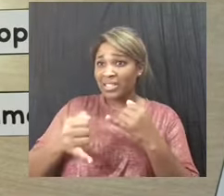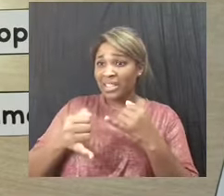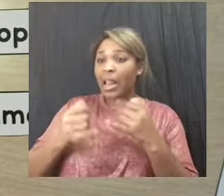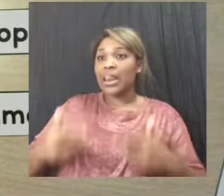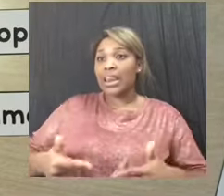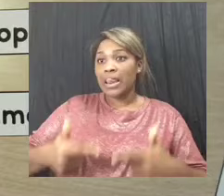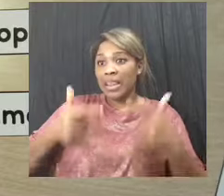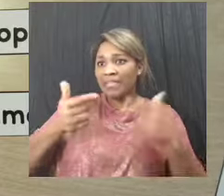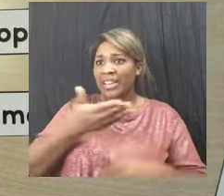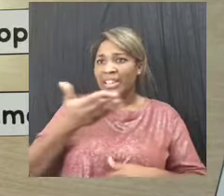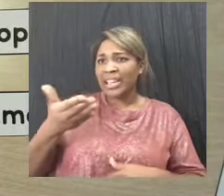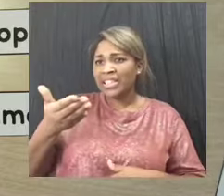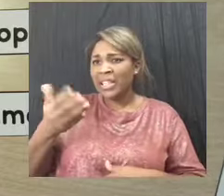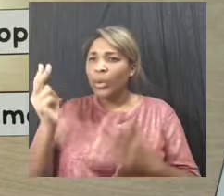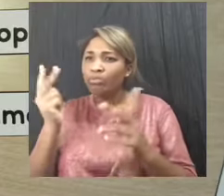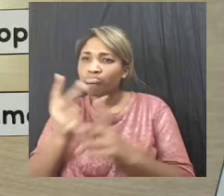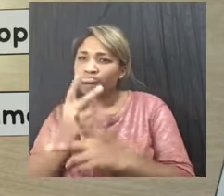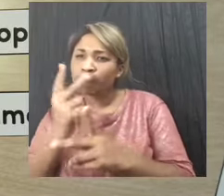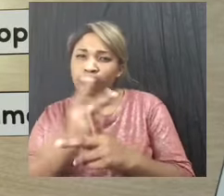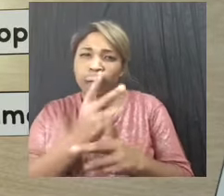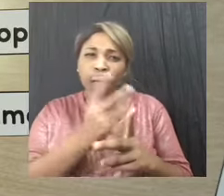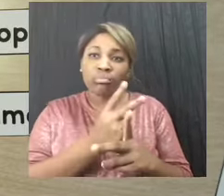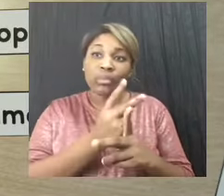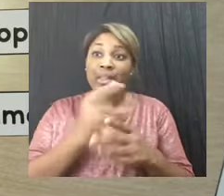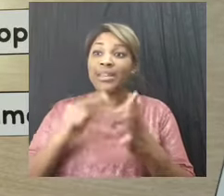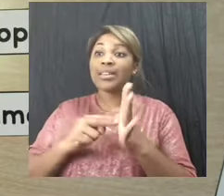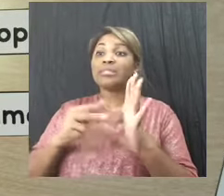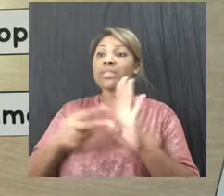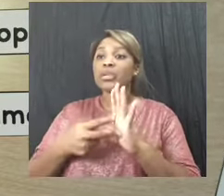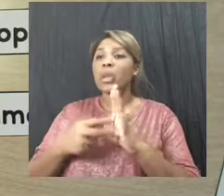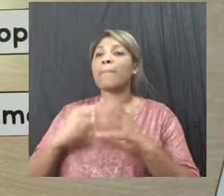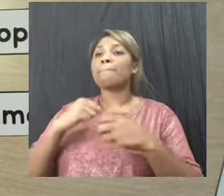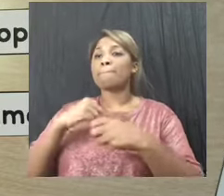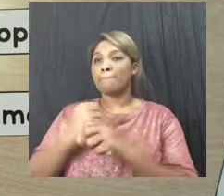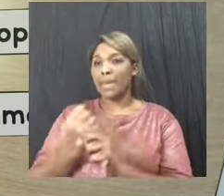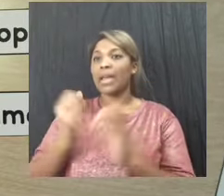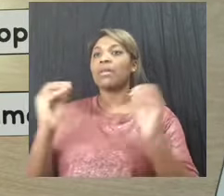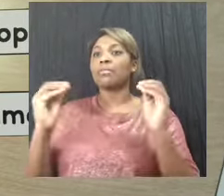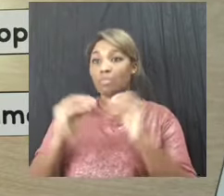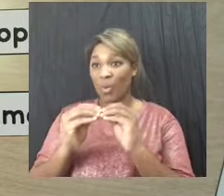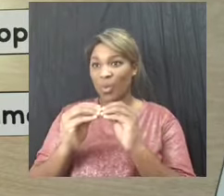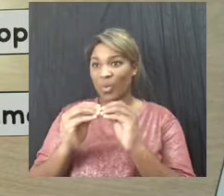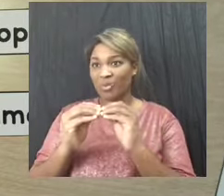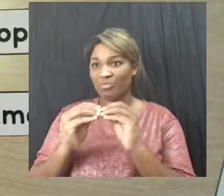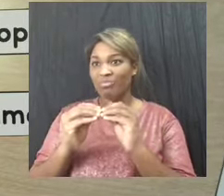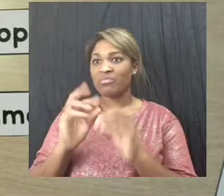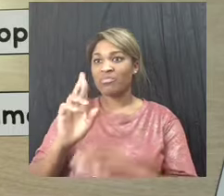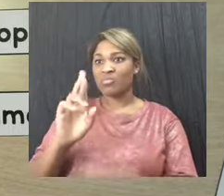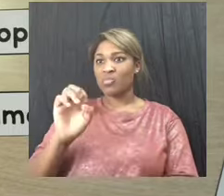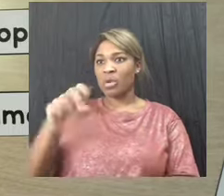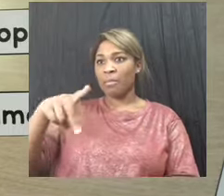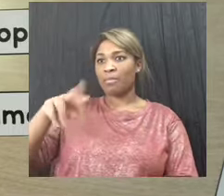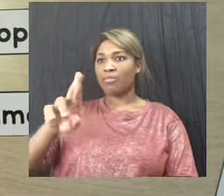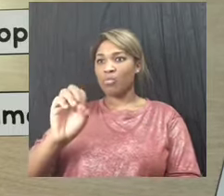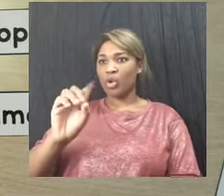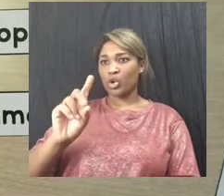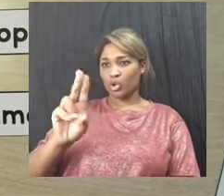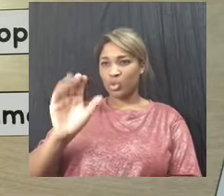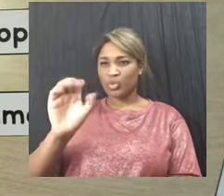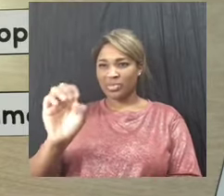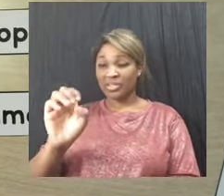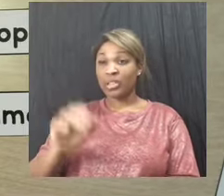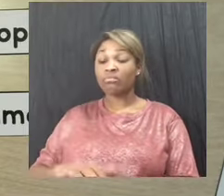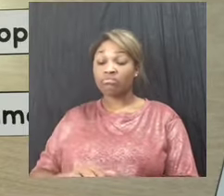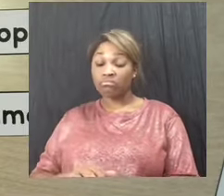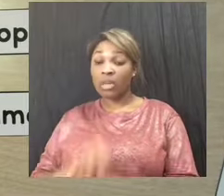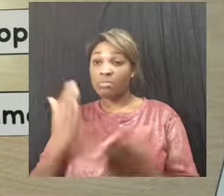reproduce. That means they make more. So if you have a cat, maybe it